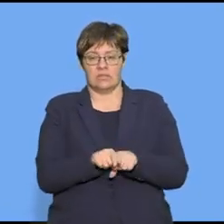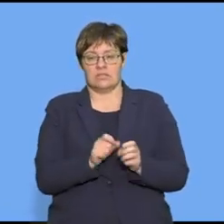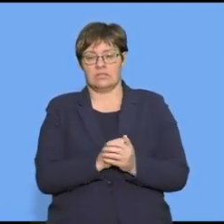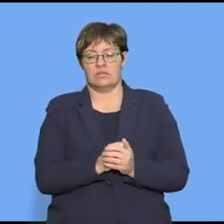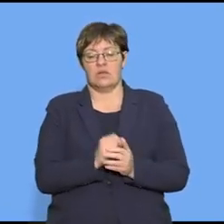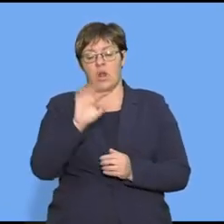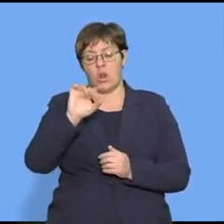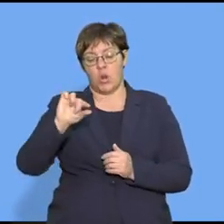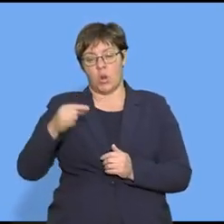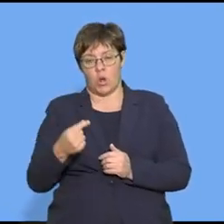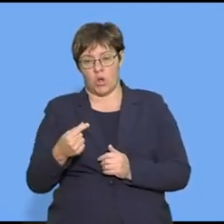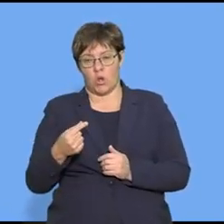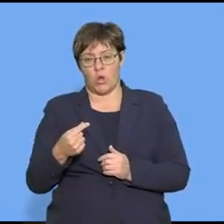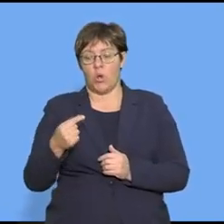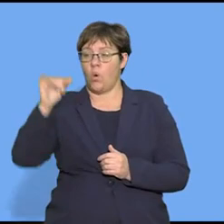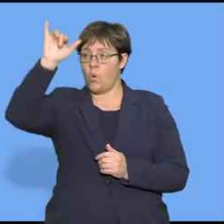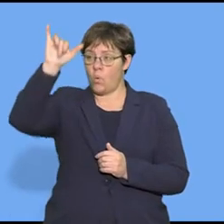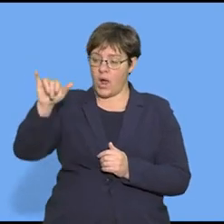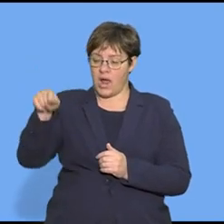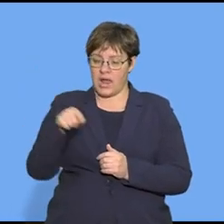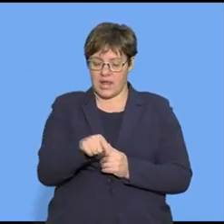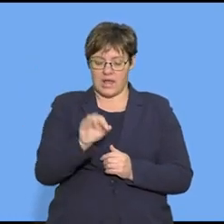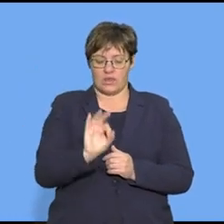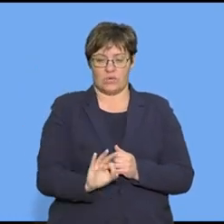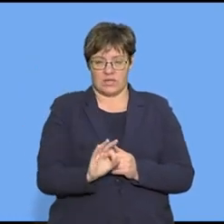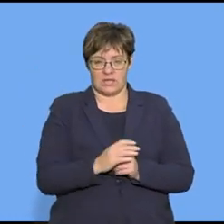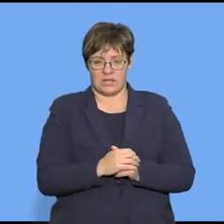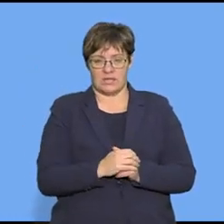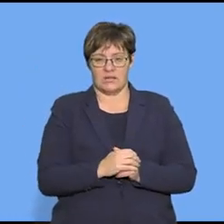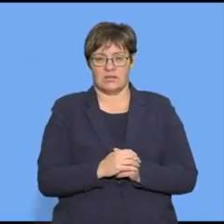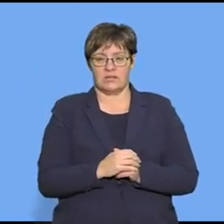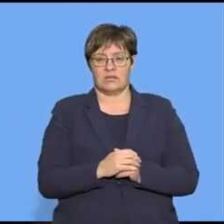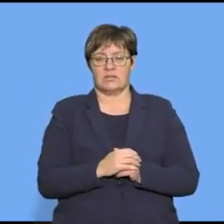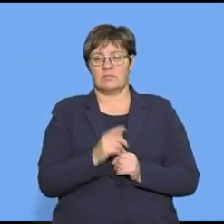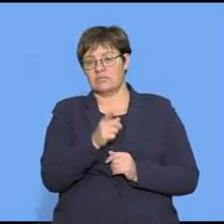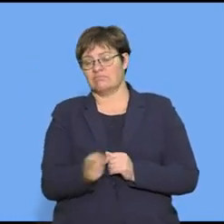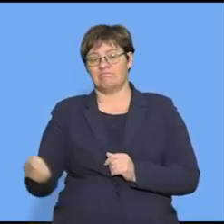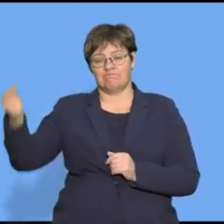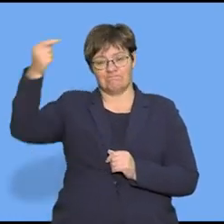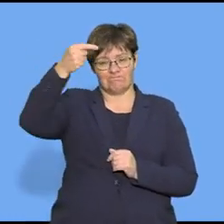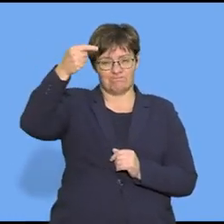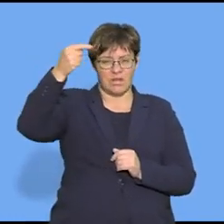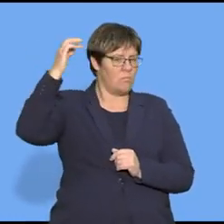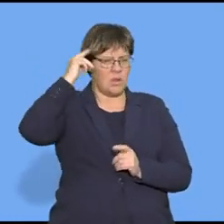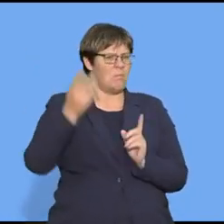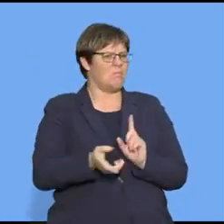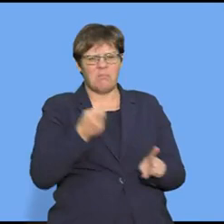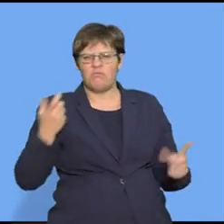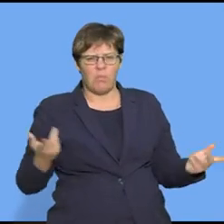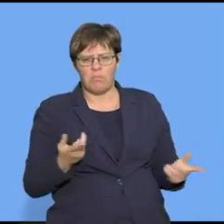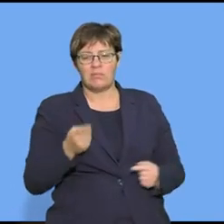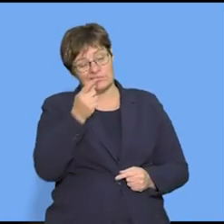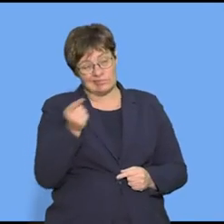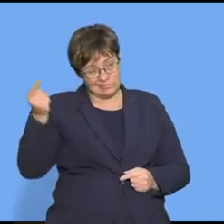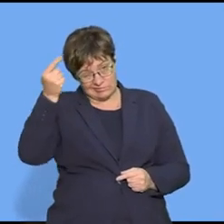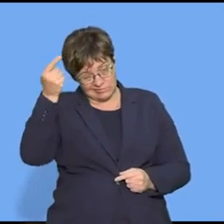to log of y base 3. By the way, guys, for those that are wondering where I'm taking these